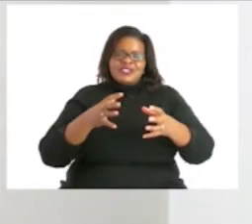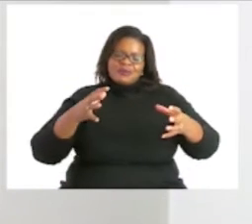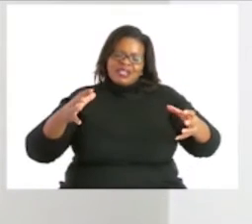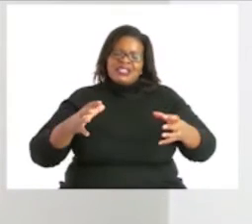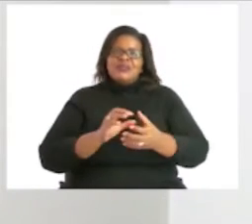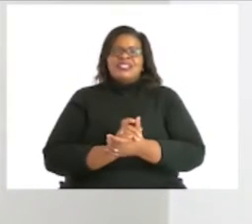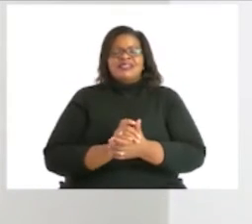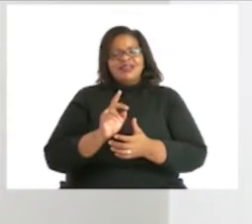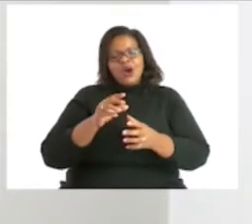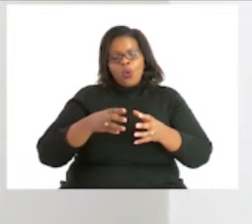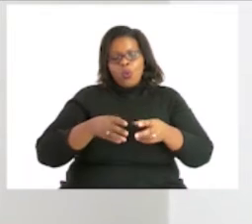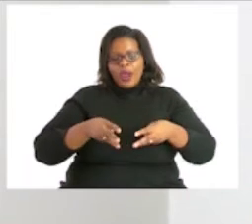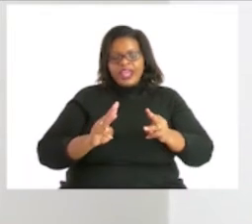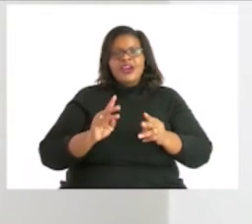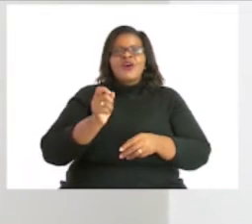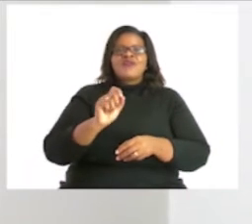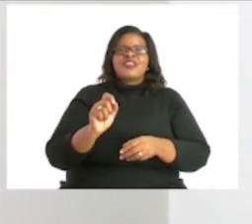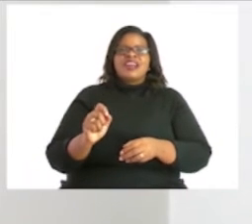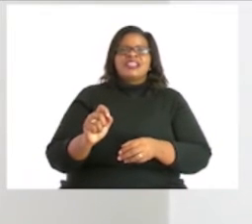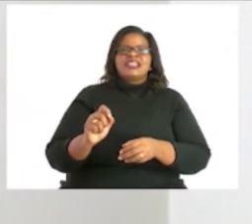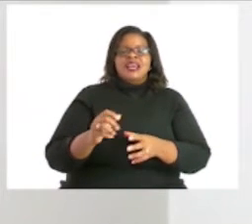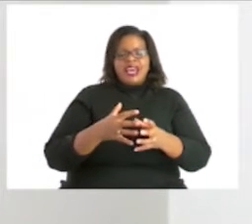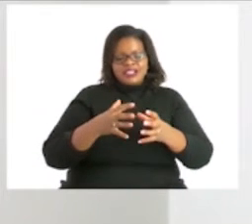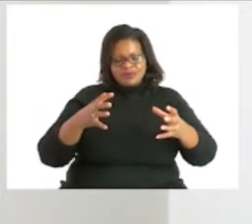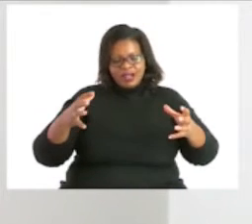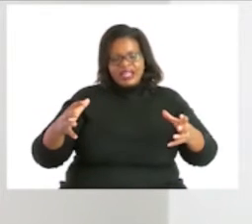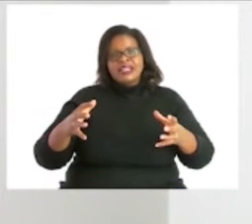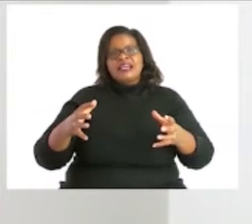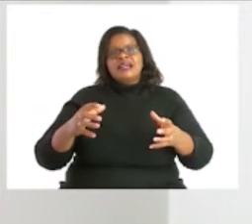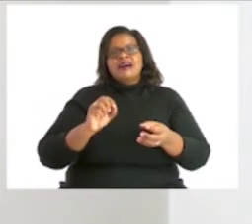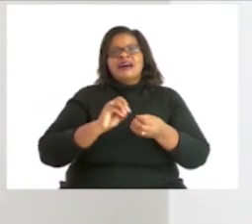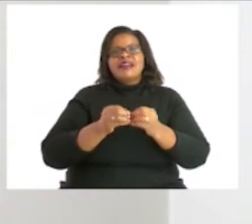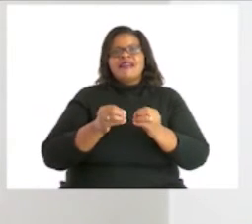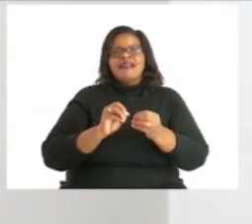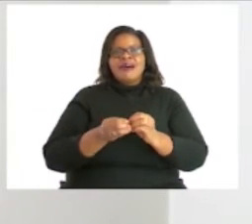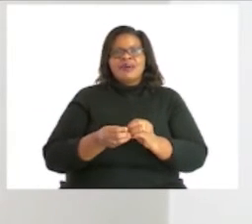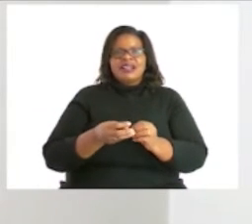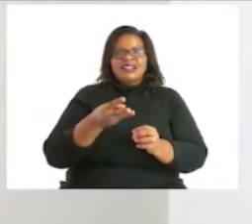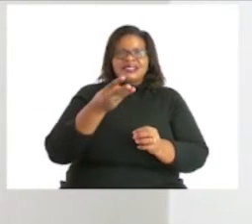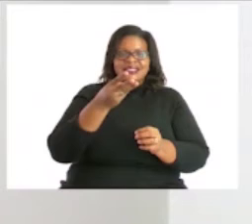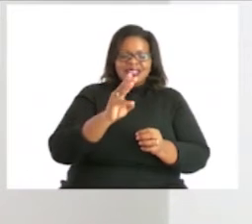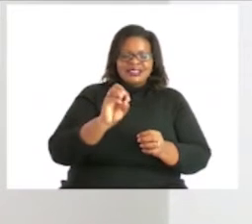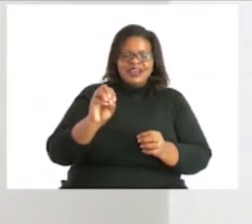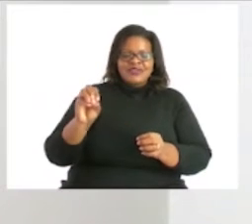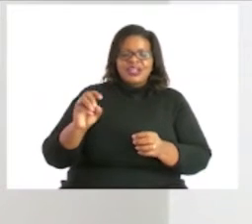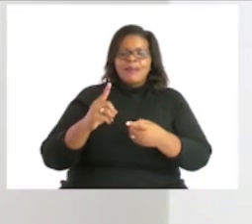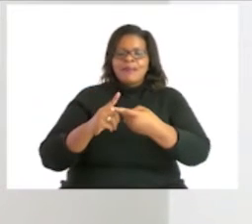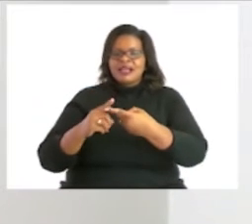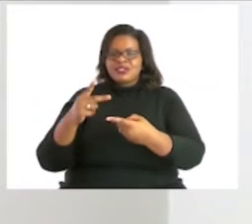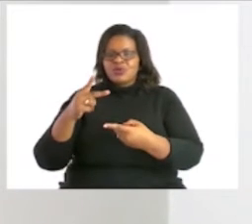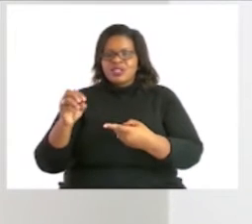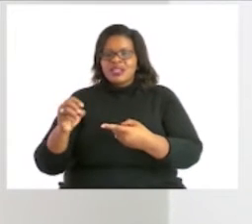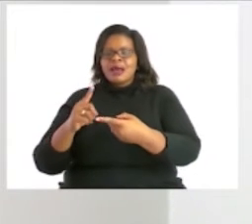That's one way of writing expanded notation. 600 plus 20 plus 1. But there's